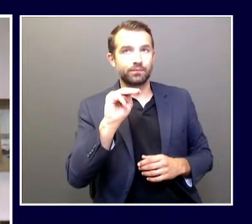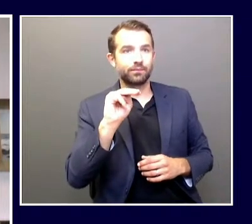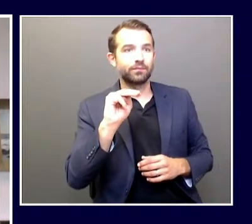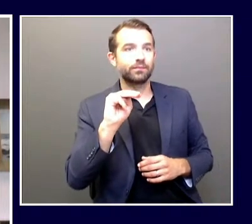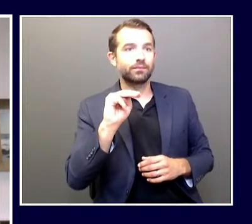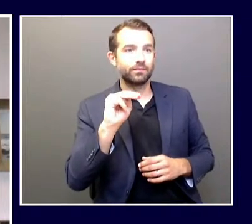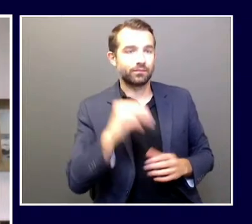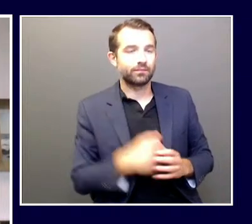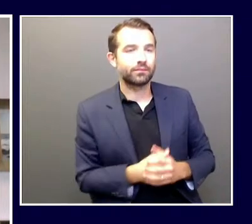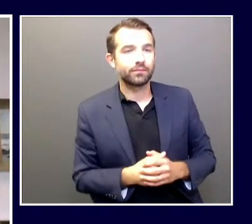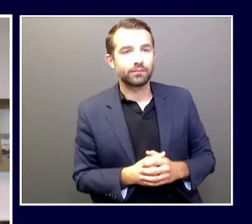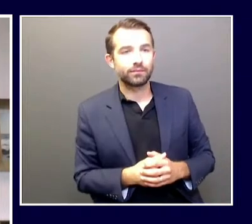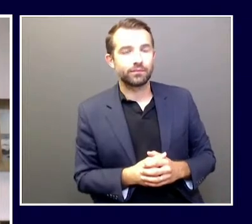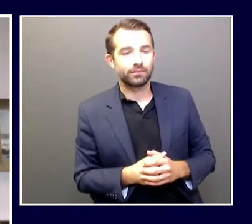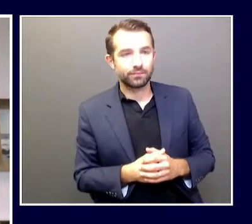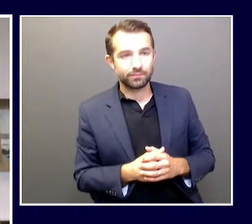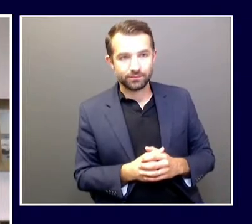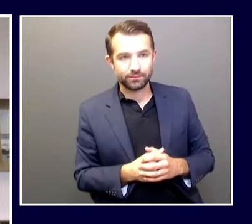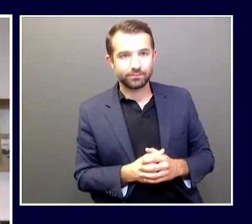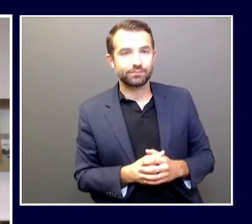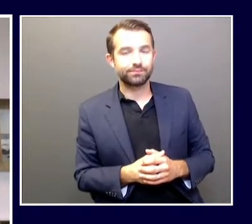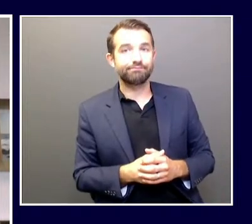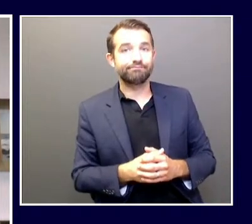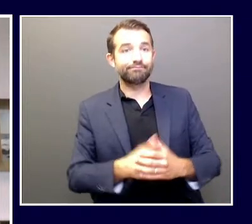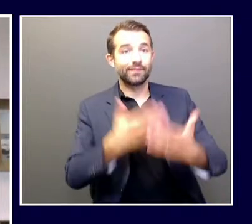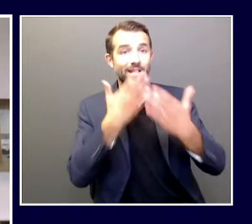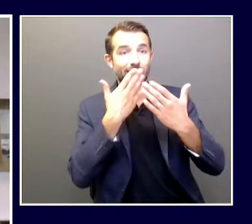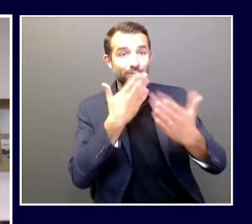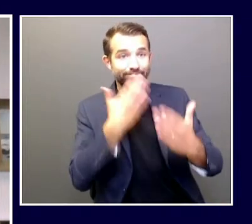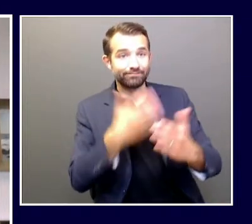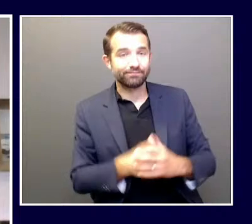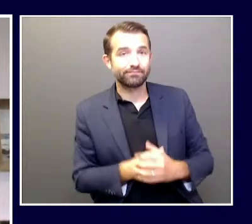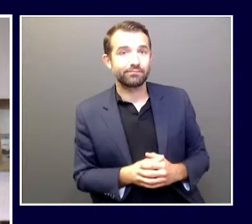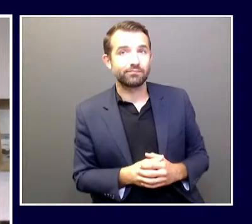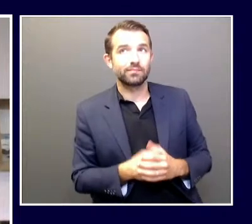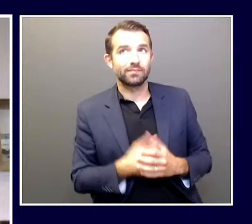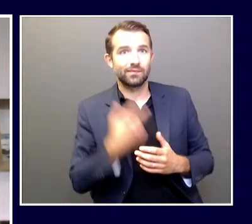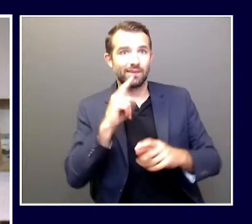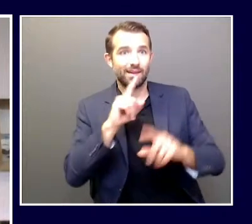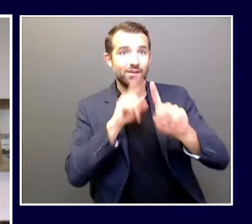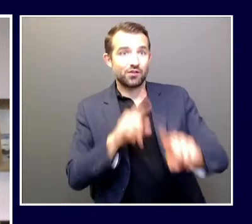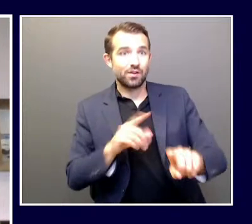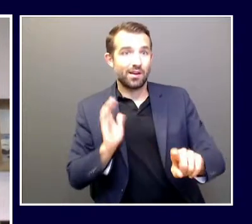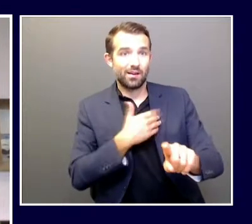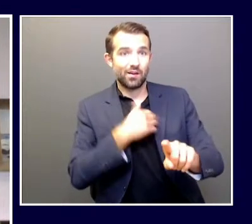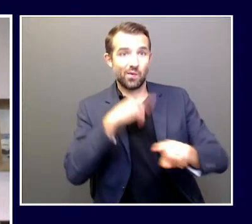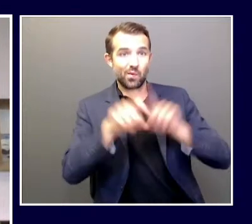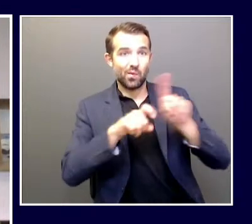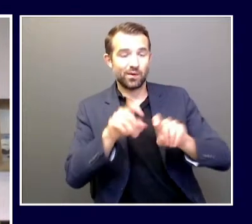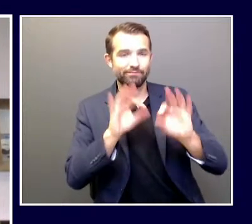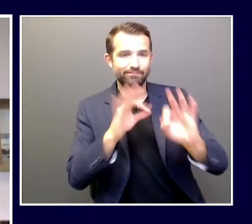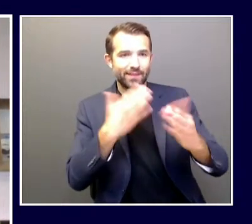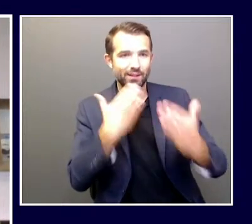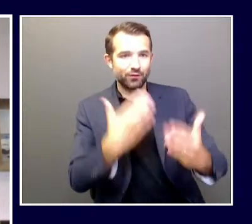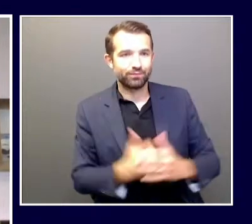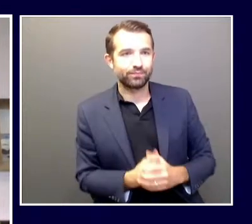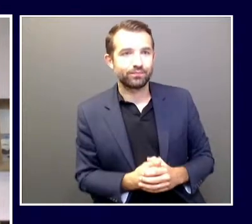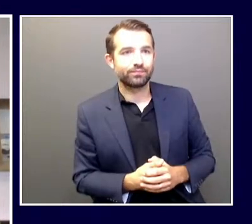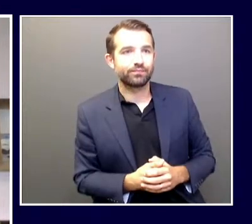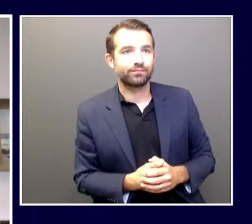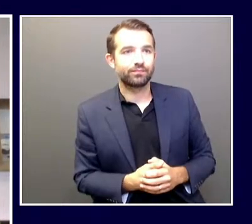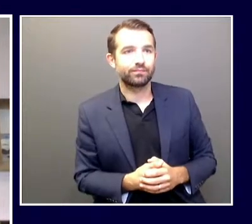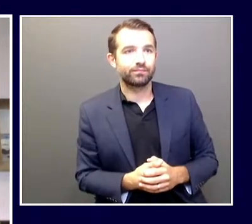Hello, Dr. Shah. Thanks for taking the time to speak to us today. You had mentioned about the breakdown of